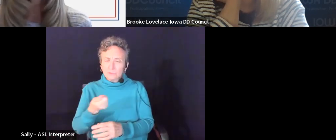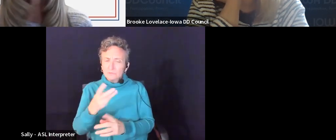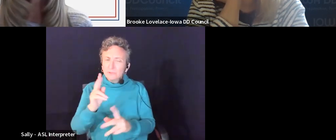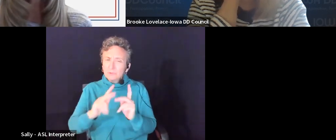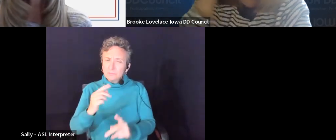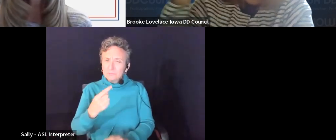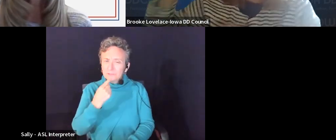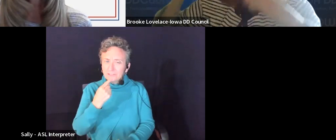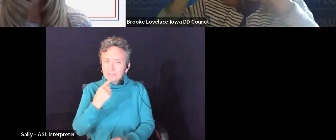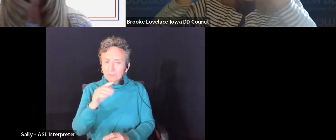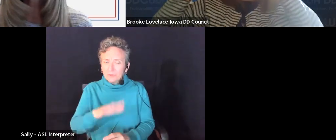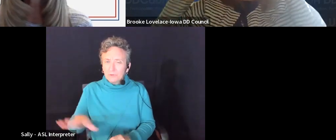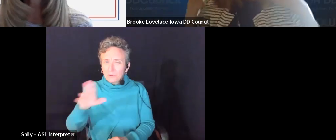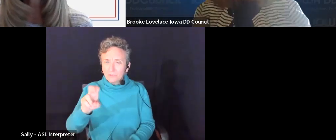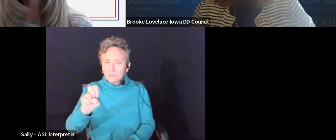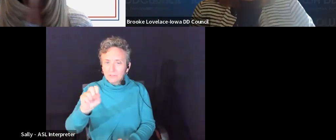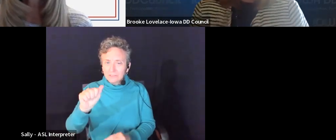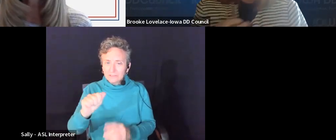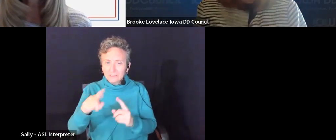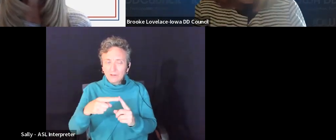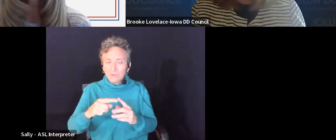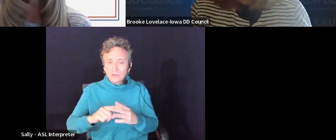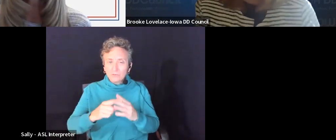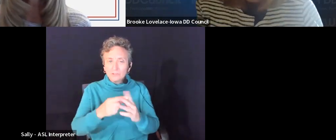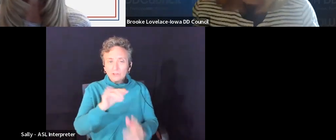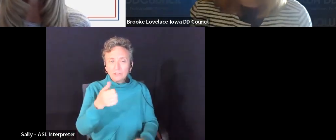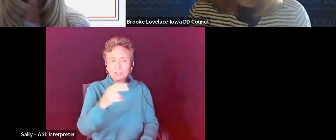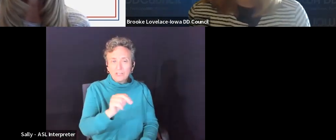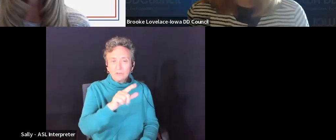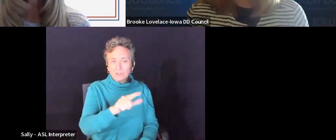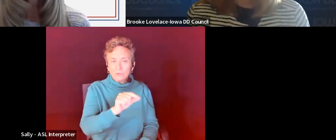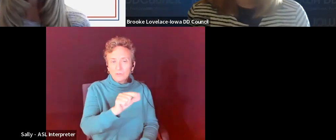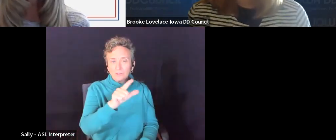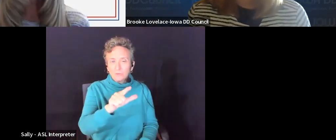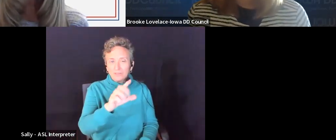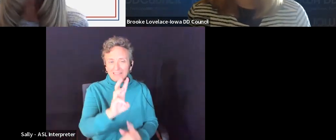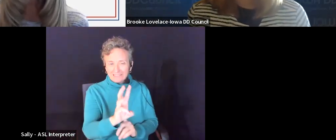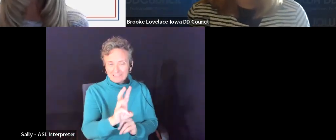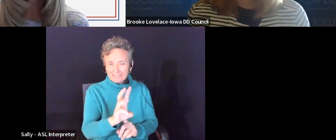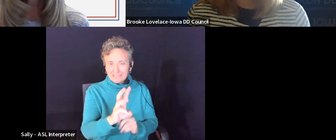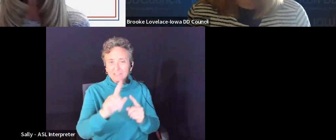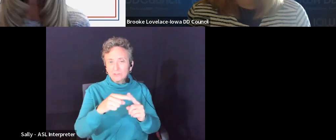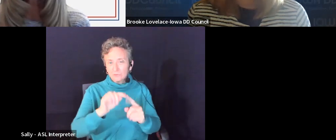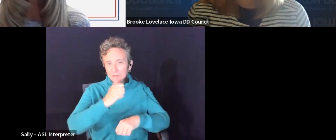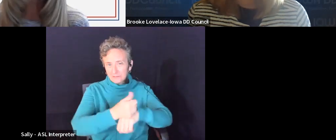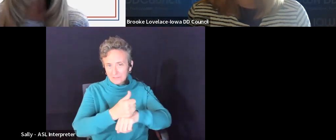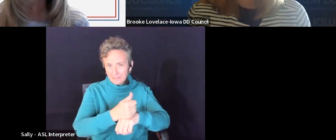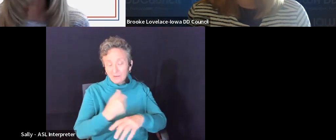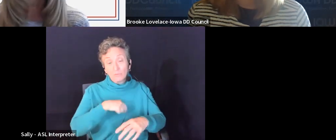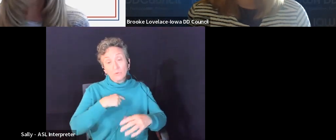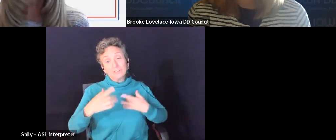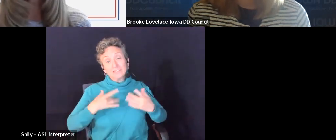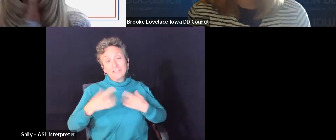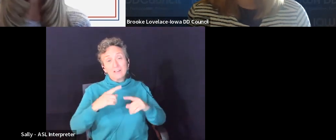across the country when the effective date was set for January of 2026. So we're really excited about this,